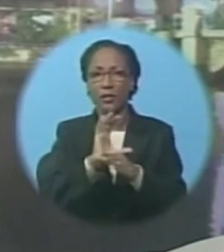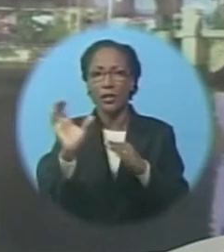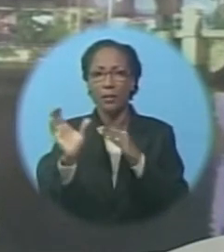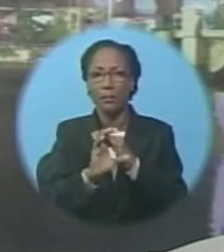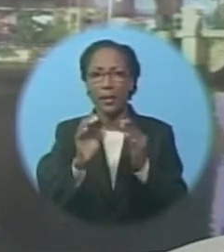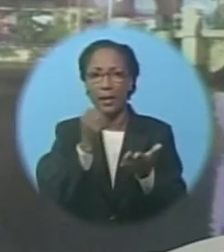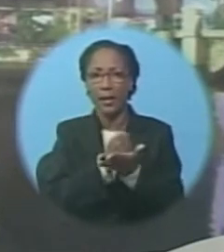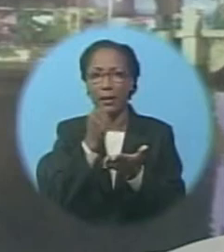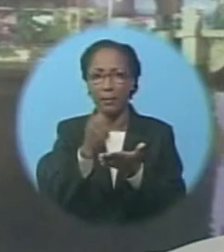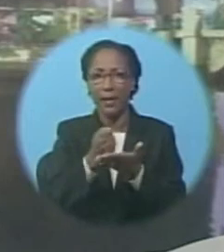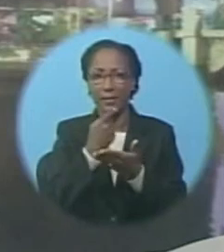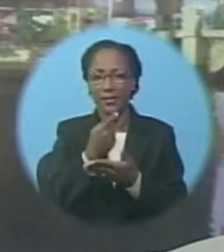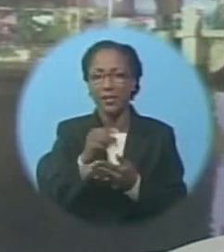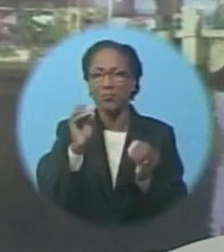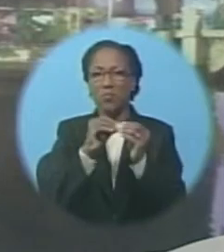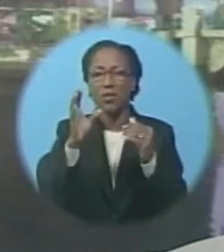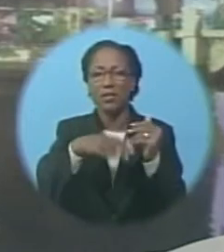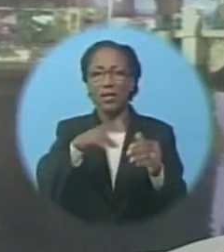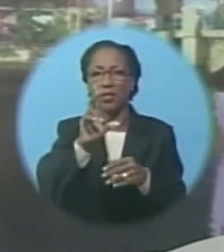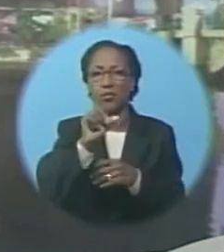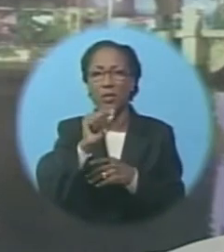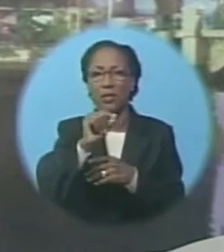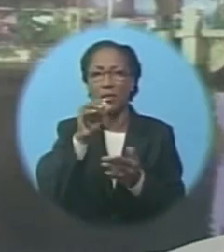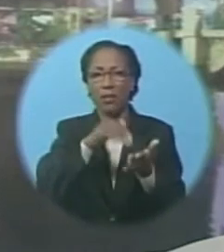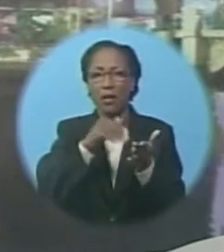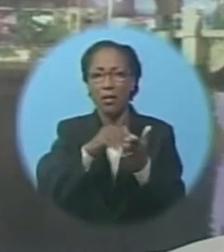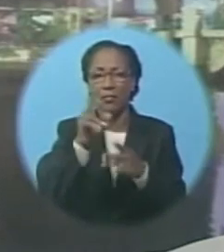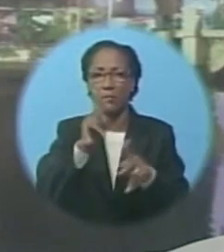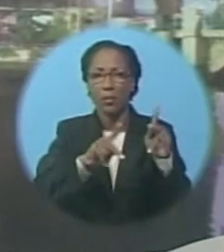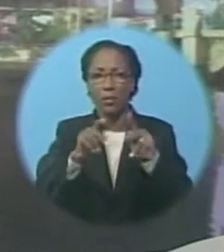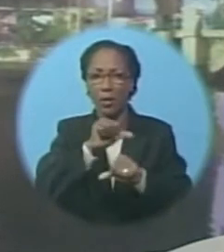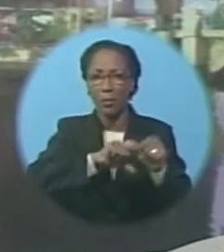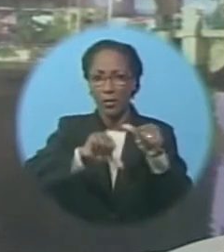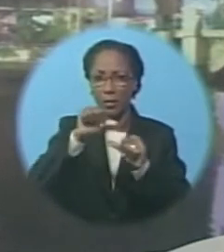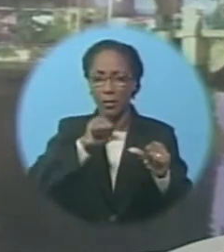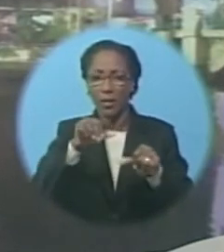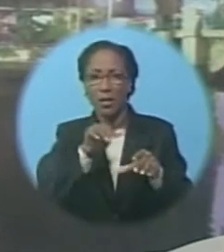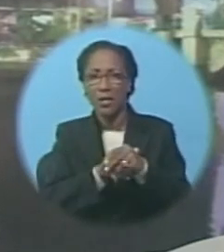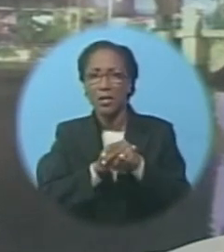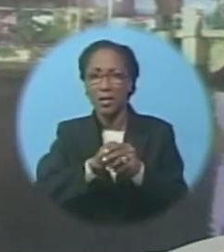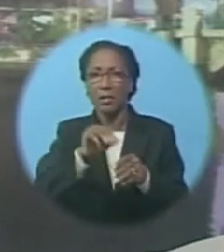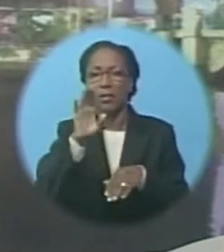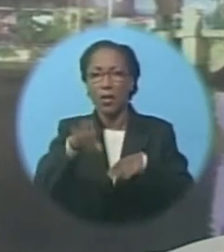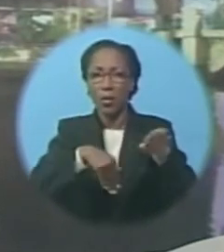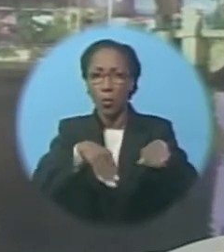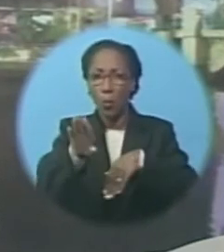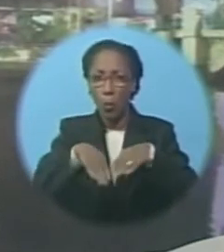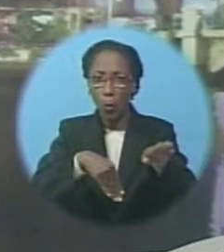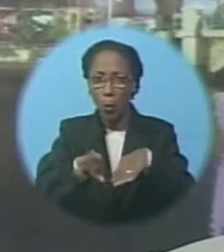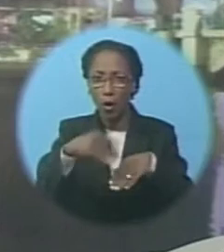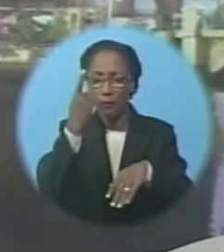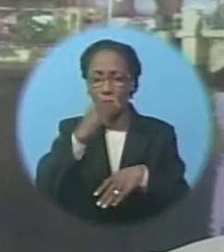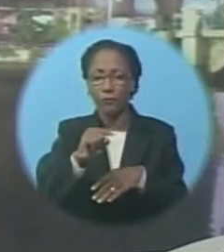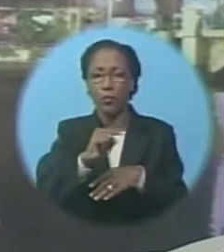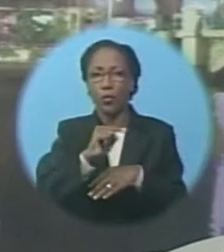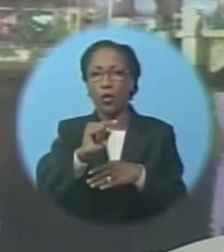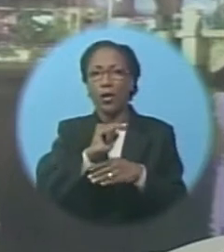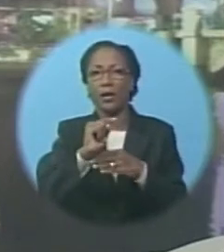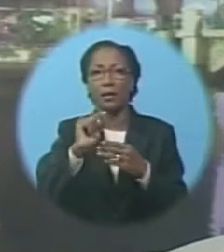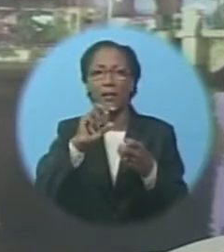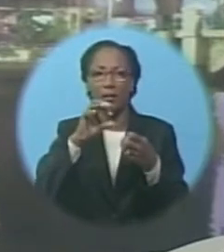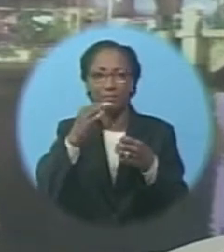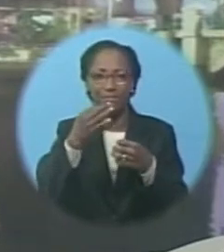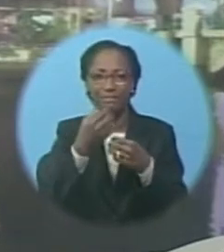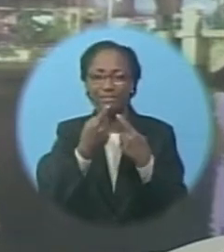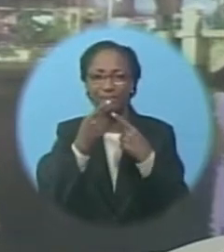20,000 people took part in this year's walk. He also announced that they were able to reach their target and presented Dr. Jagru with a check